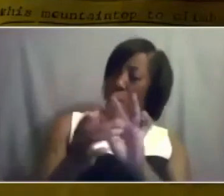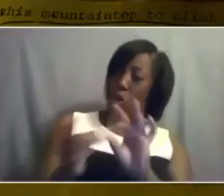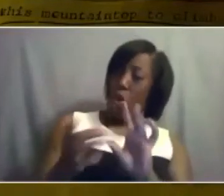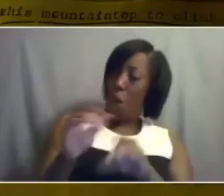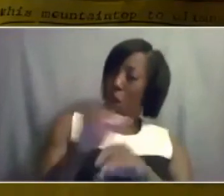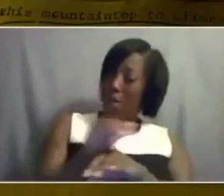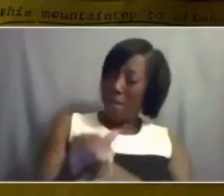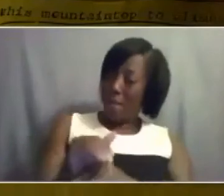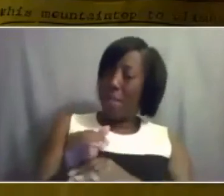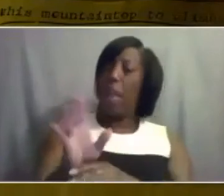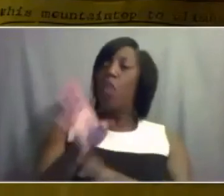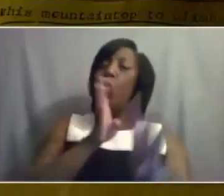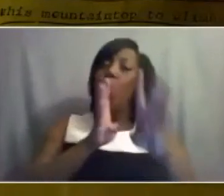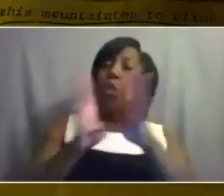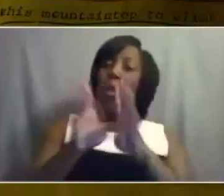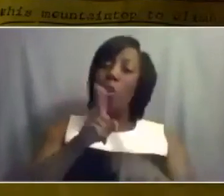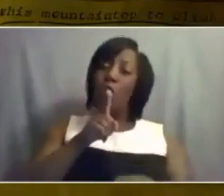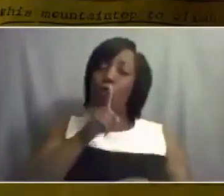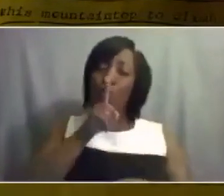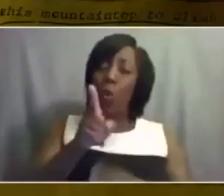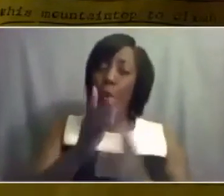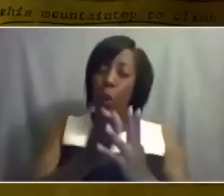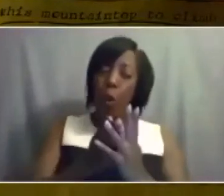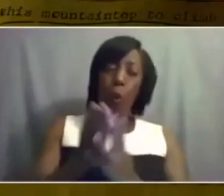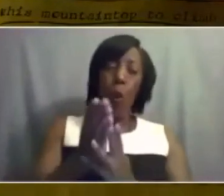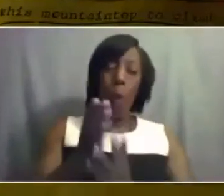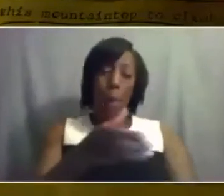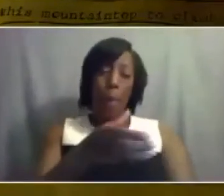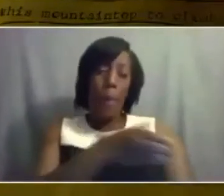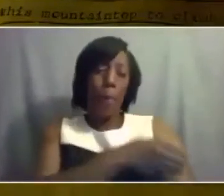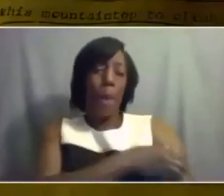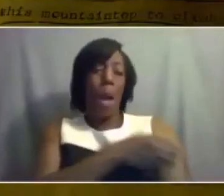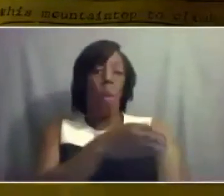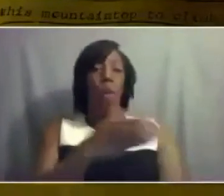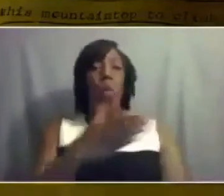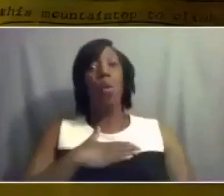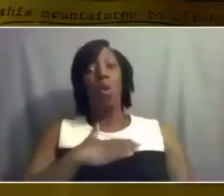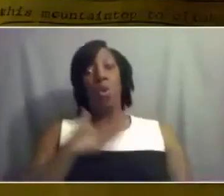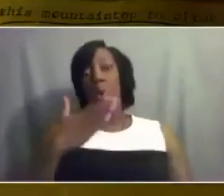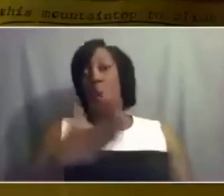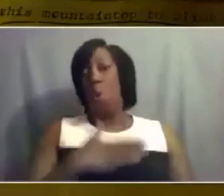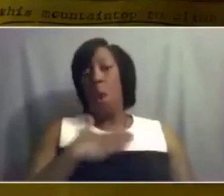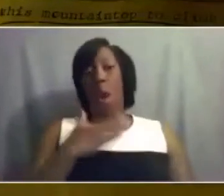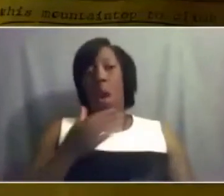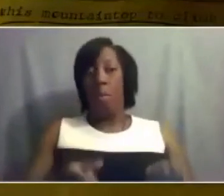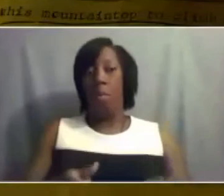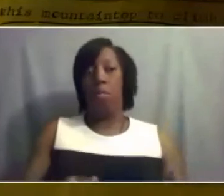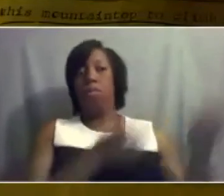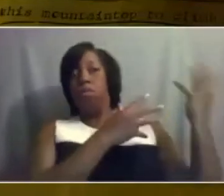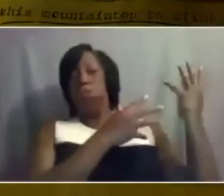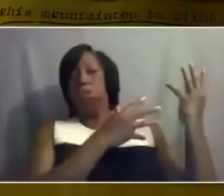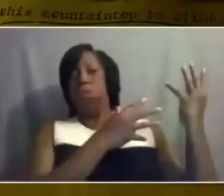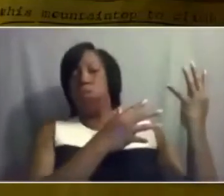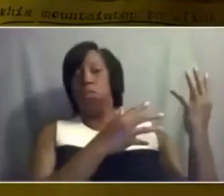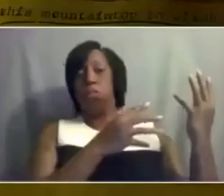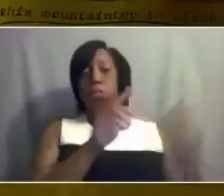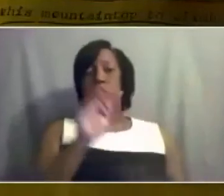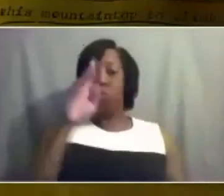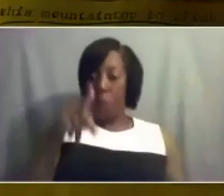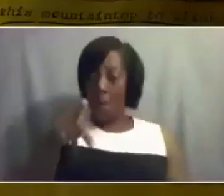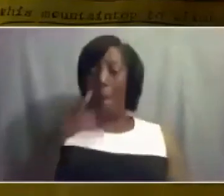speaking truth to power. We were all glad to get Trump out of the White House, but now we also have to keep up the pressure on this new